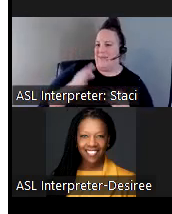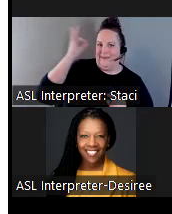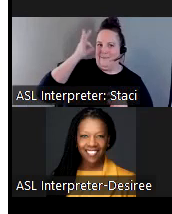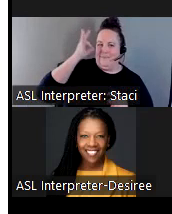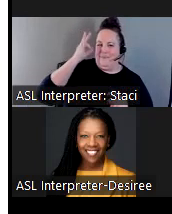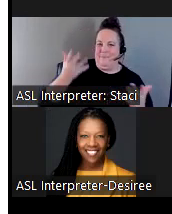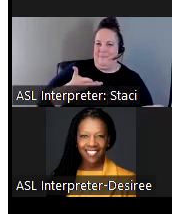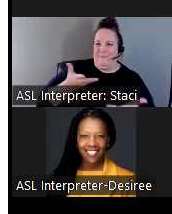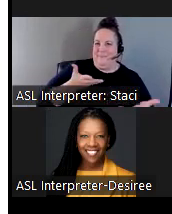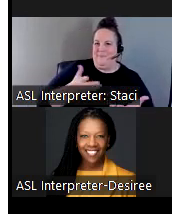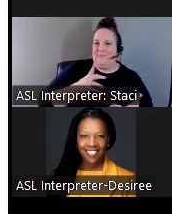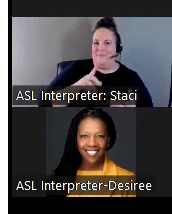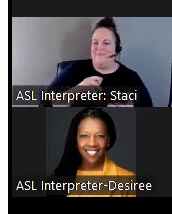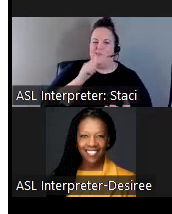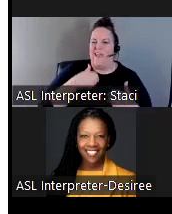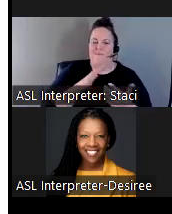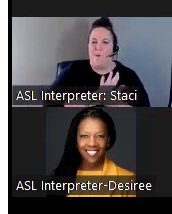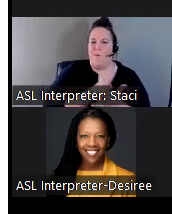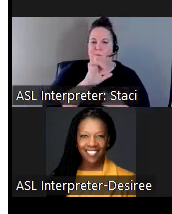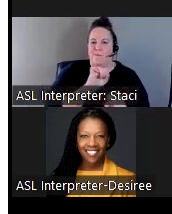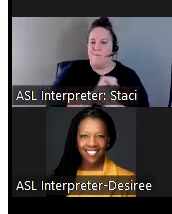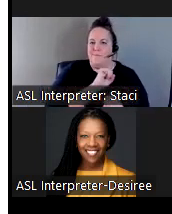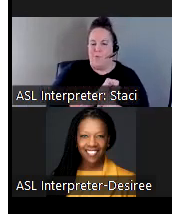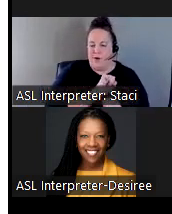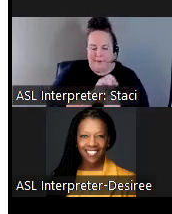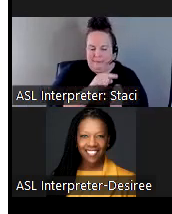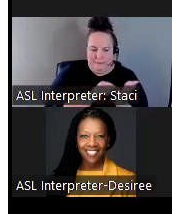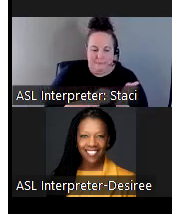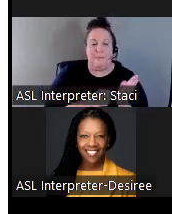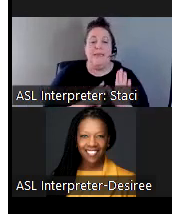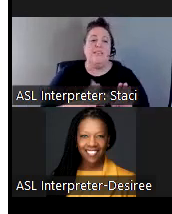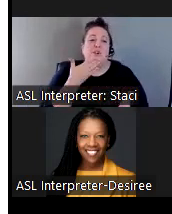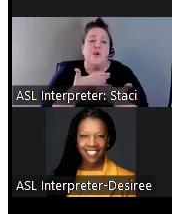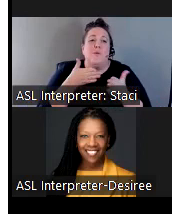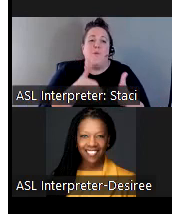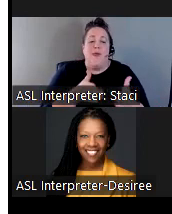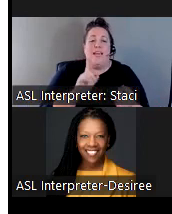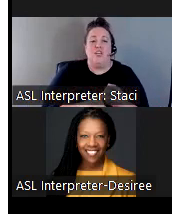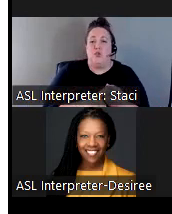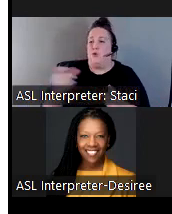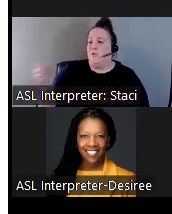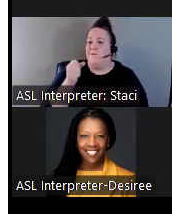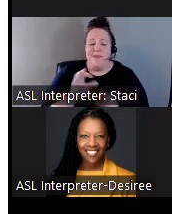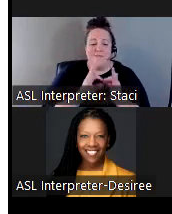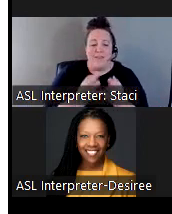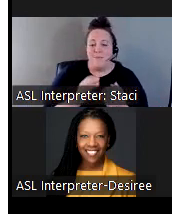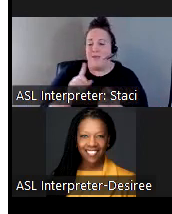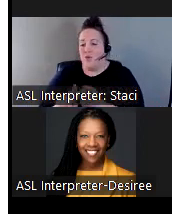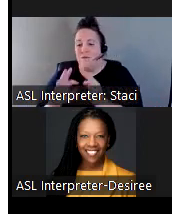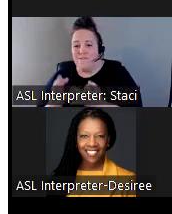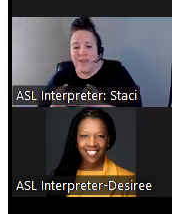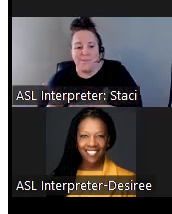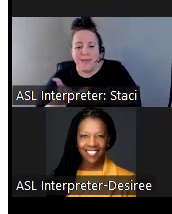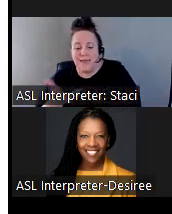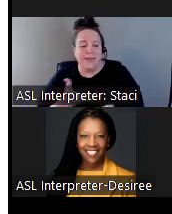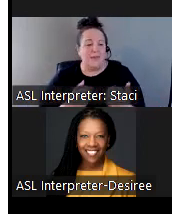of the things that we would say to providers is that often this is a great way to insert that family to family support. Having another